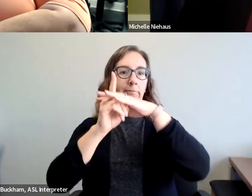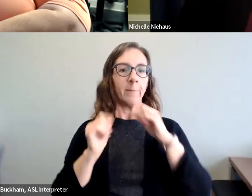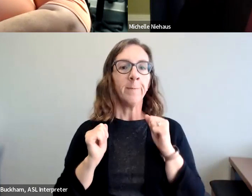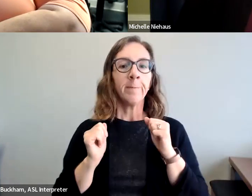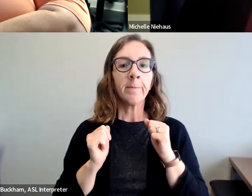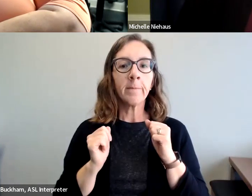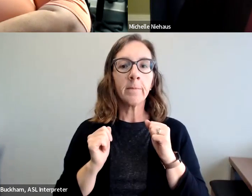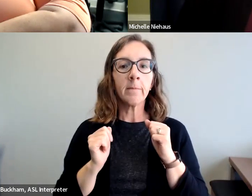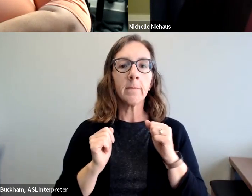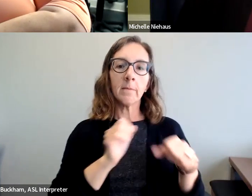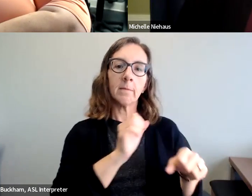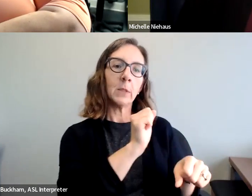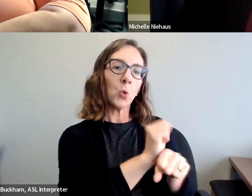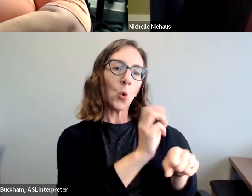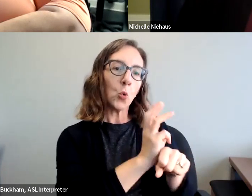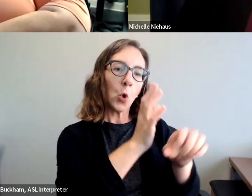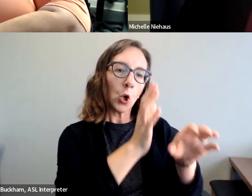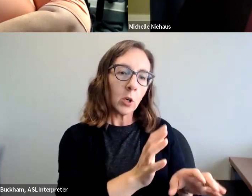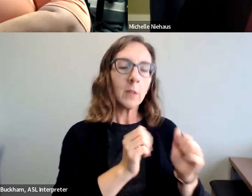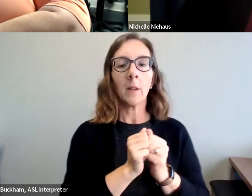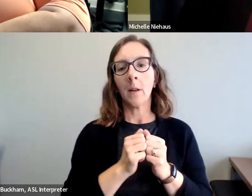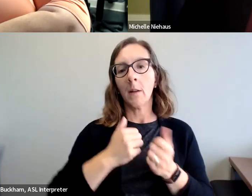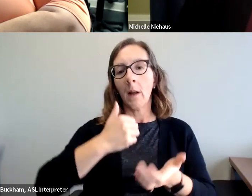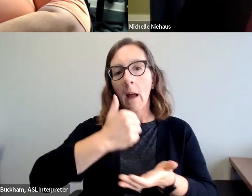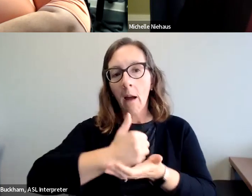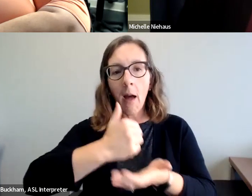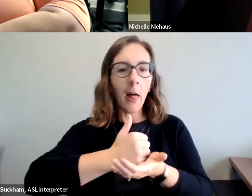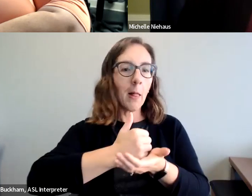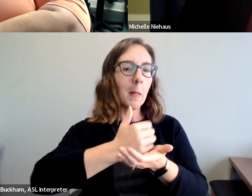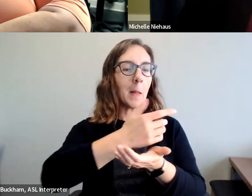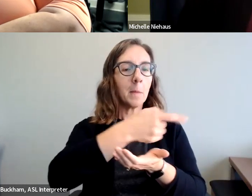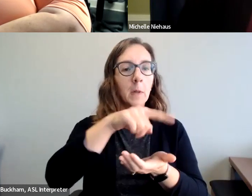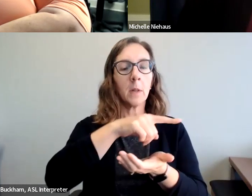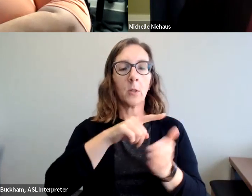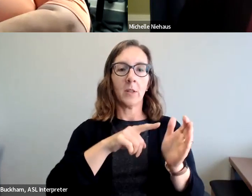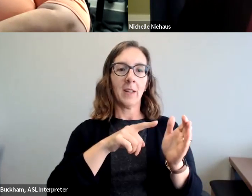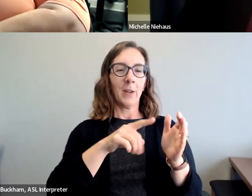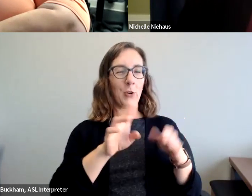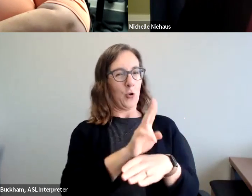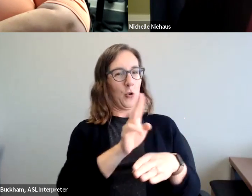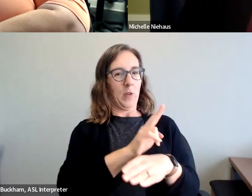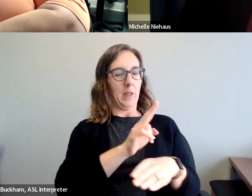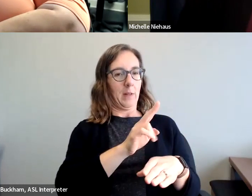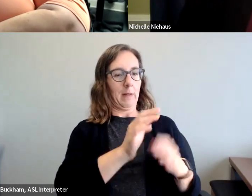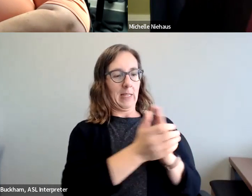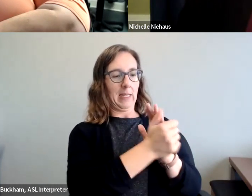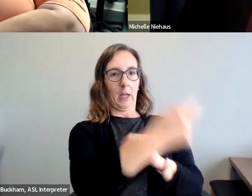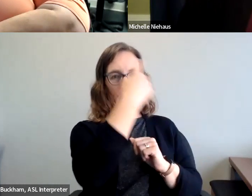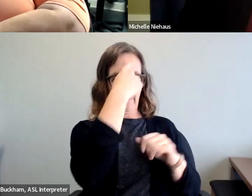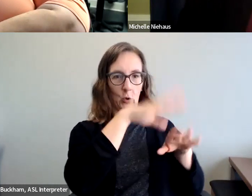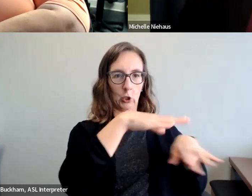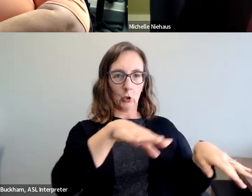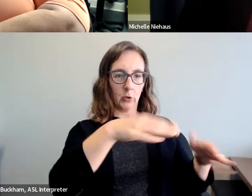As social workers and helping professionals, you use developmental skills for children. If they have a